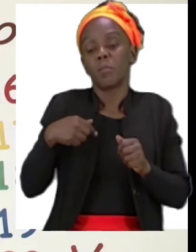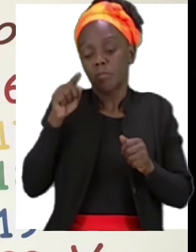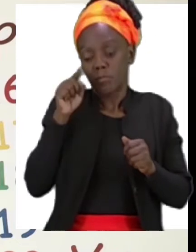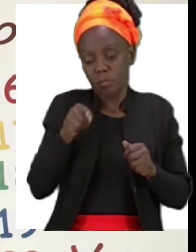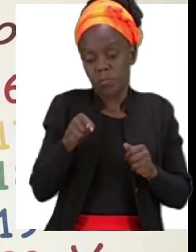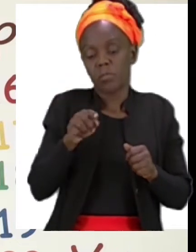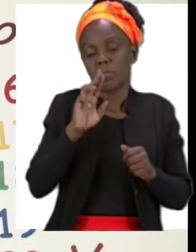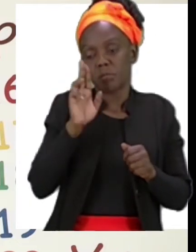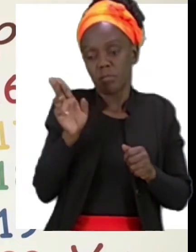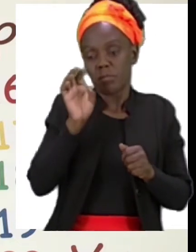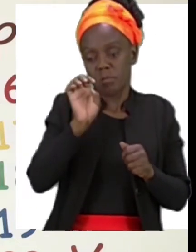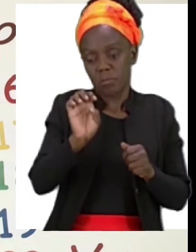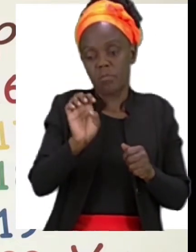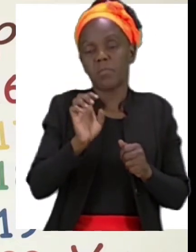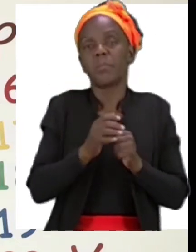likes.